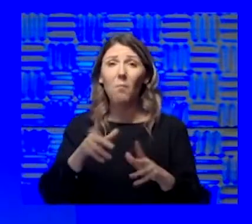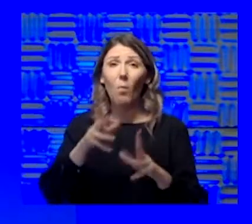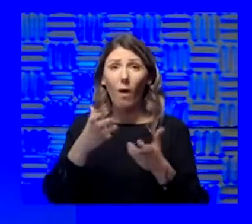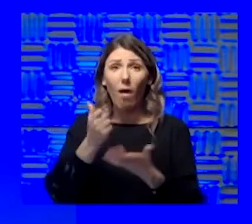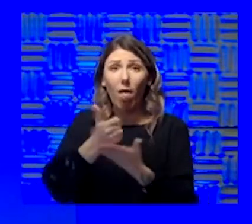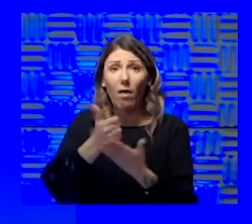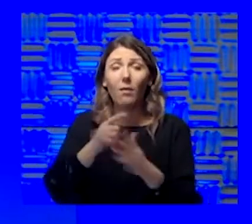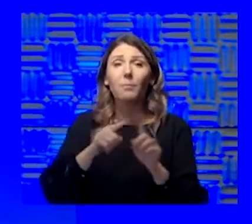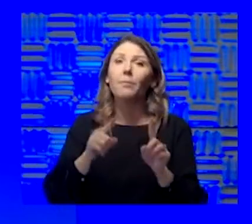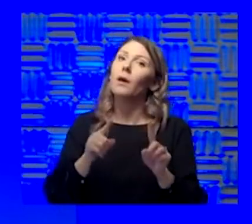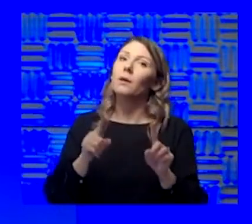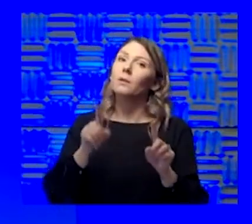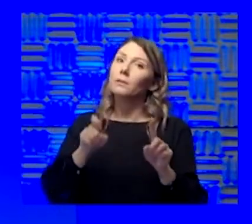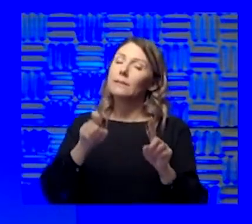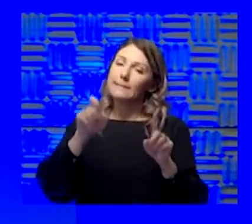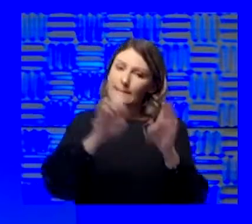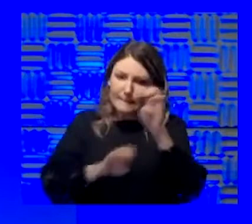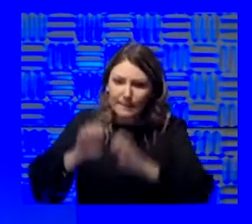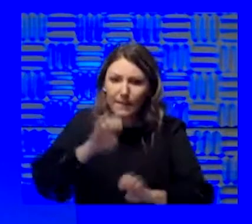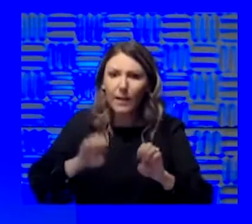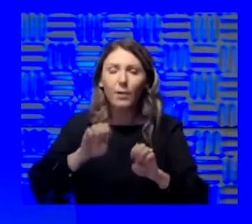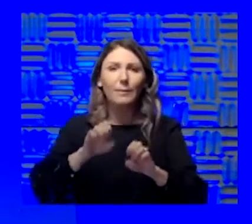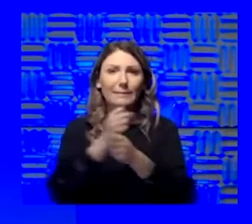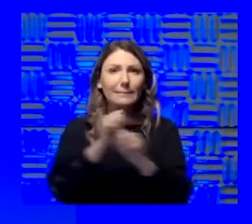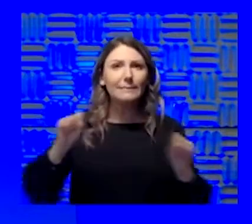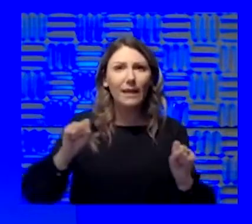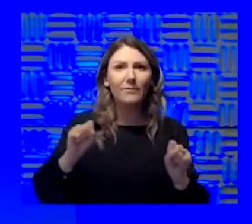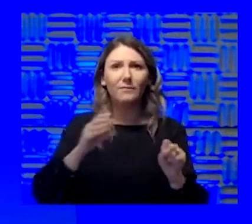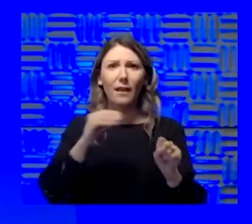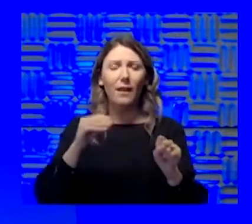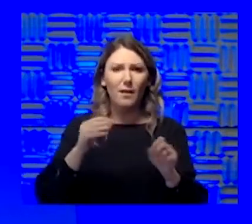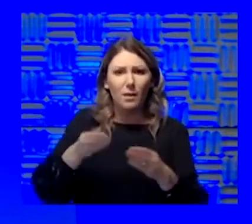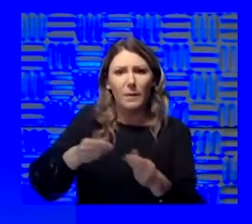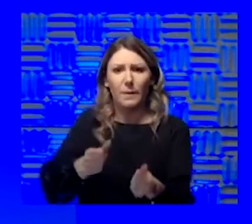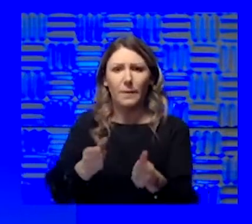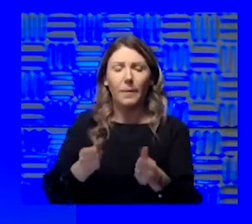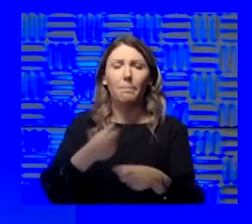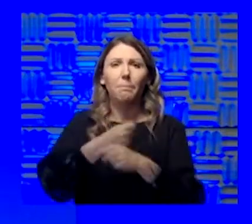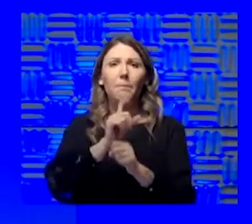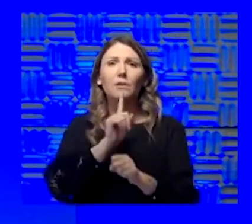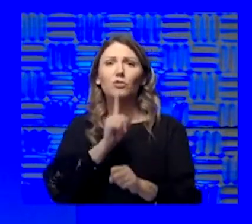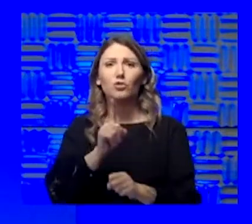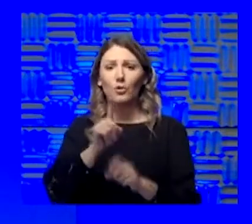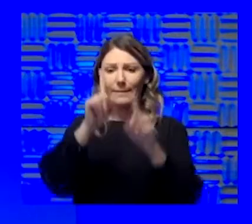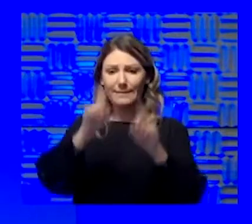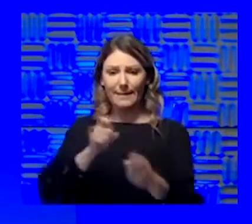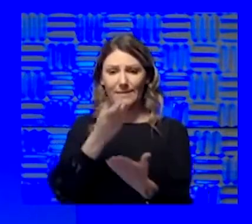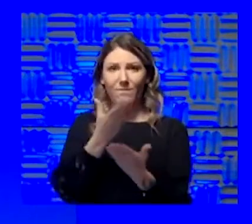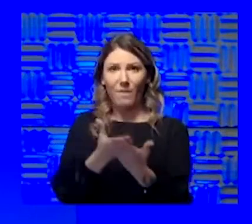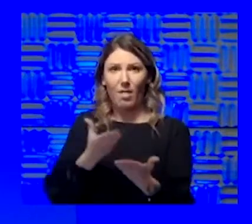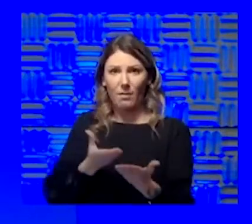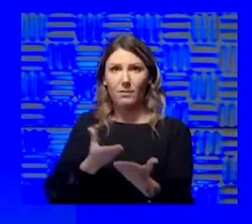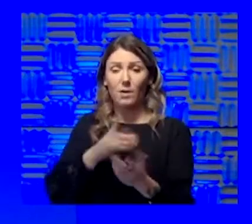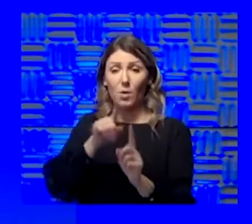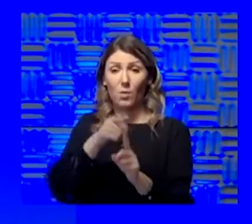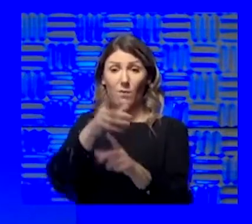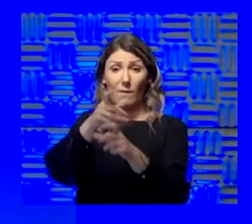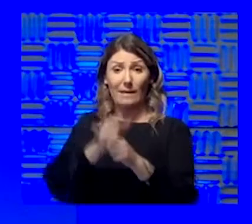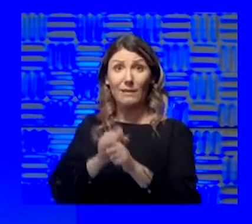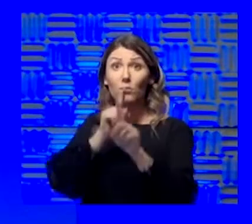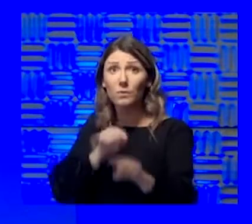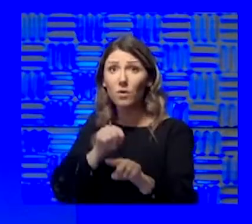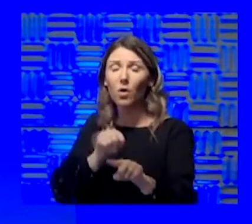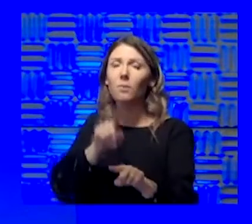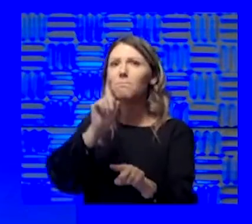do need to evaluate the safety and efficacy. We need to make sure that these tests are validated. We need to make sure that when we get the result, it's the